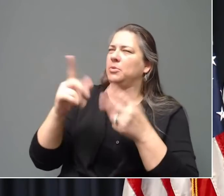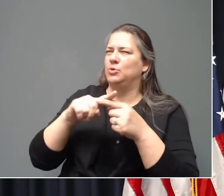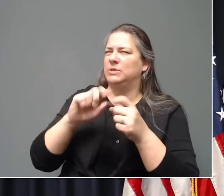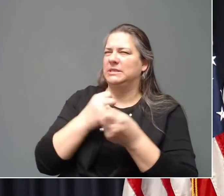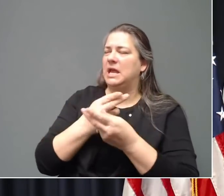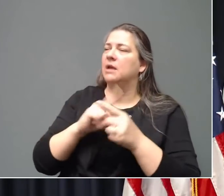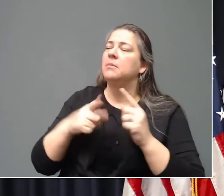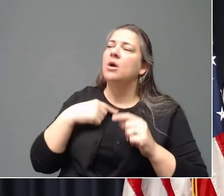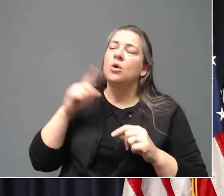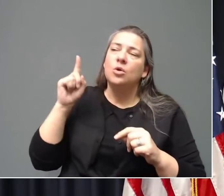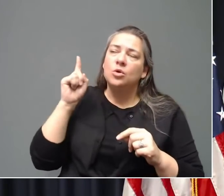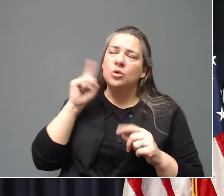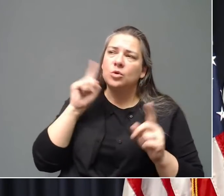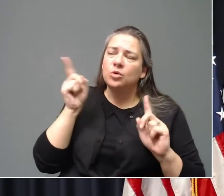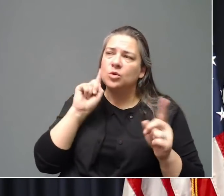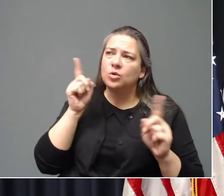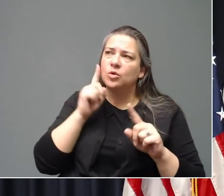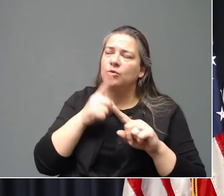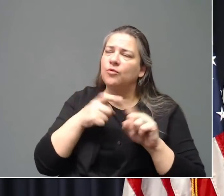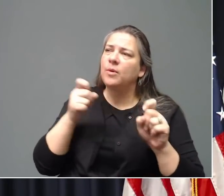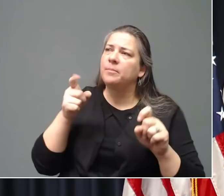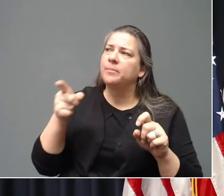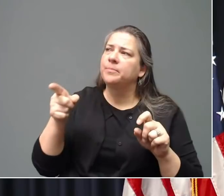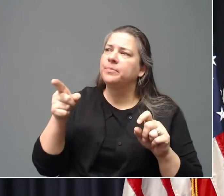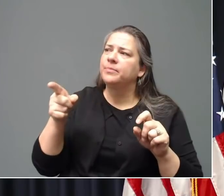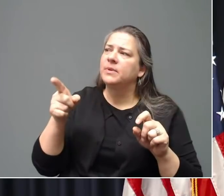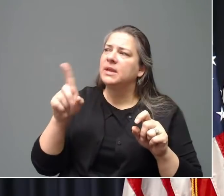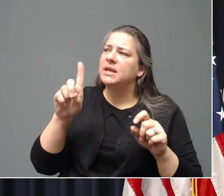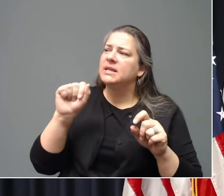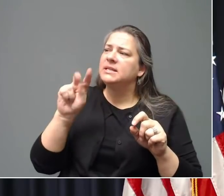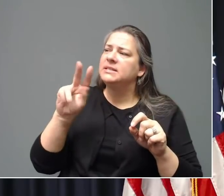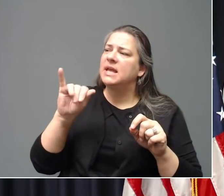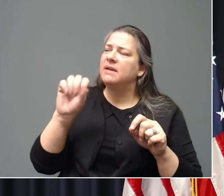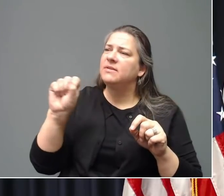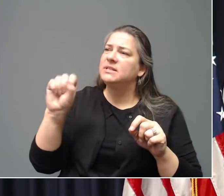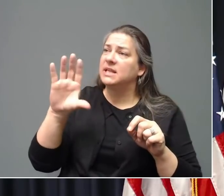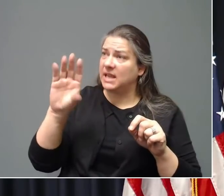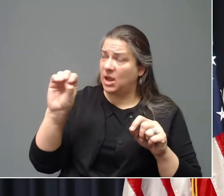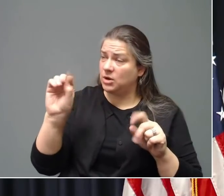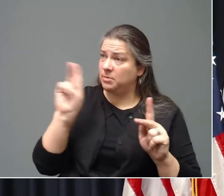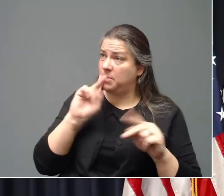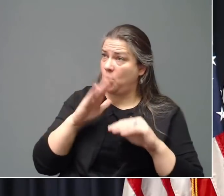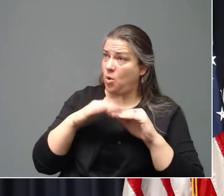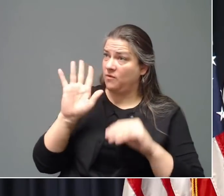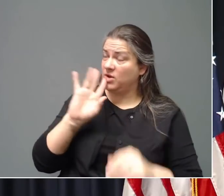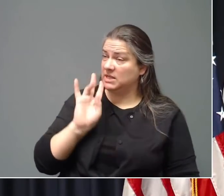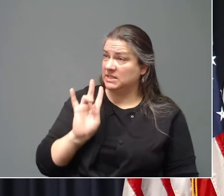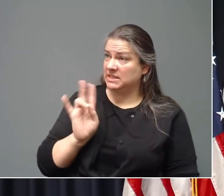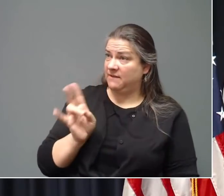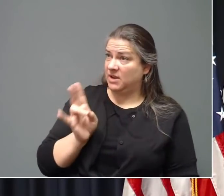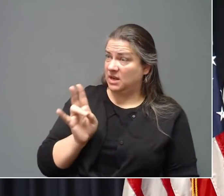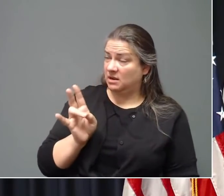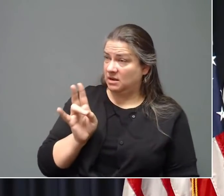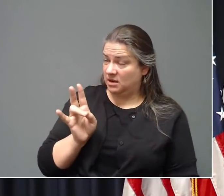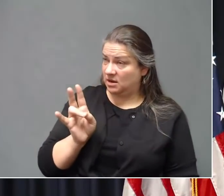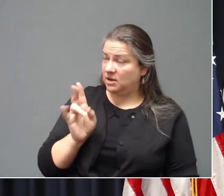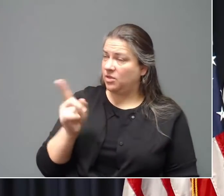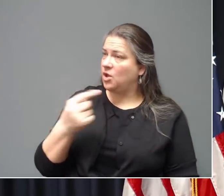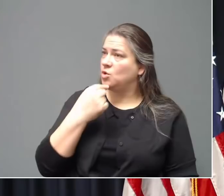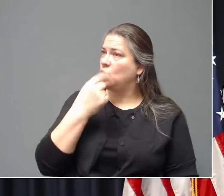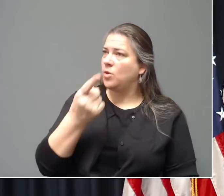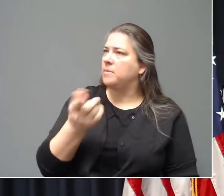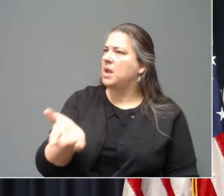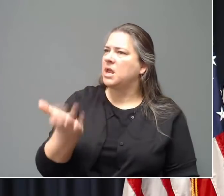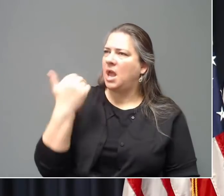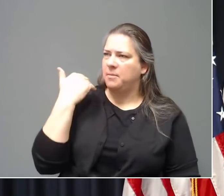from some people in Daviess County that some people over 70 and older were being told to just come on in and get